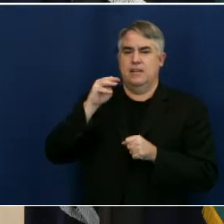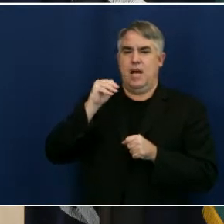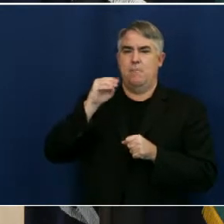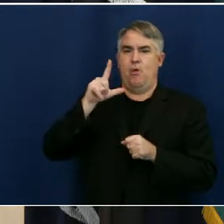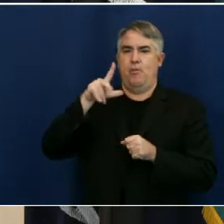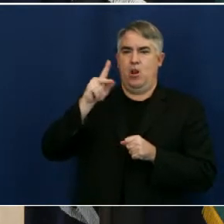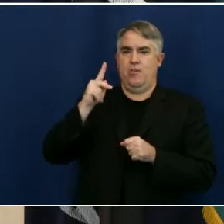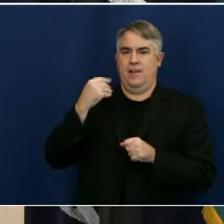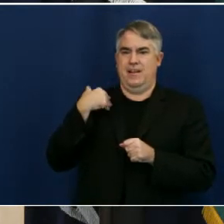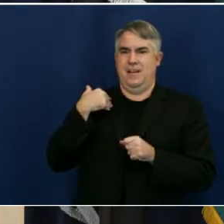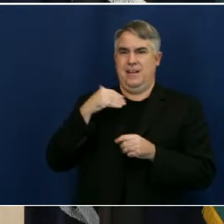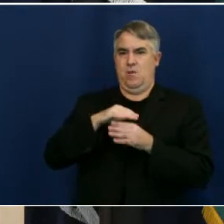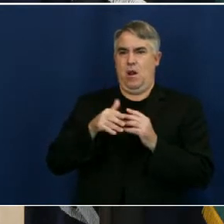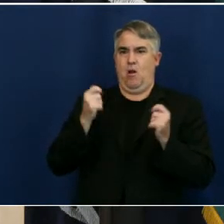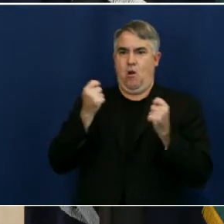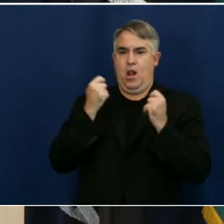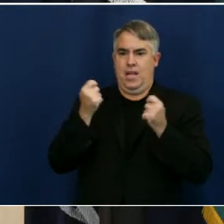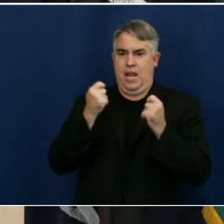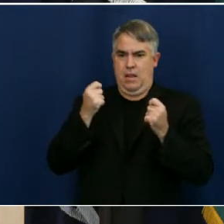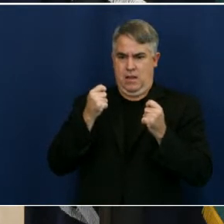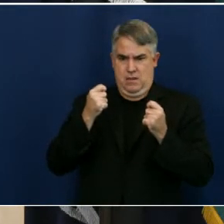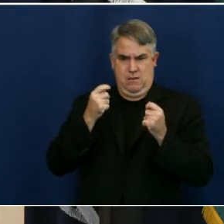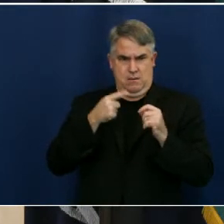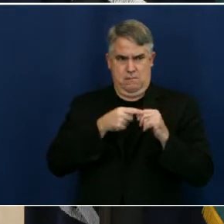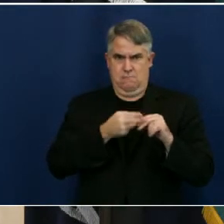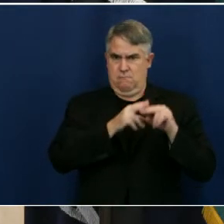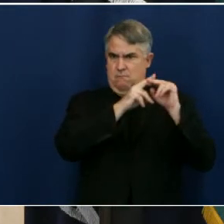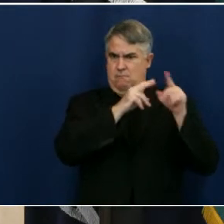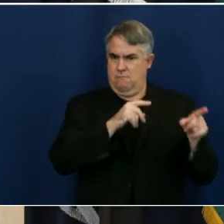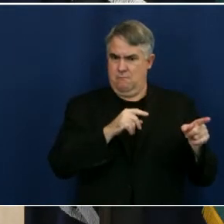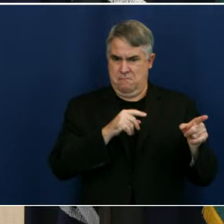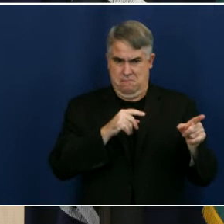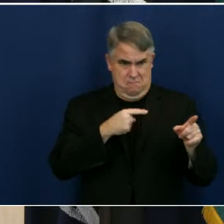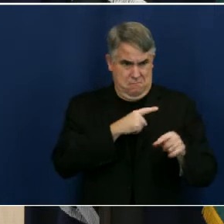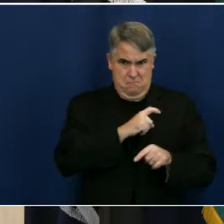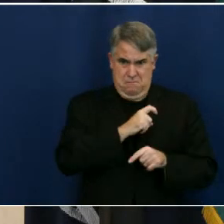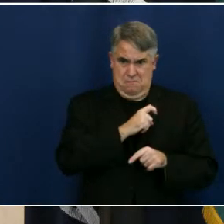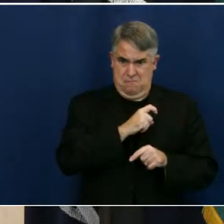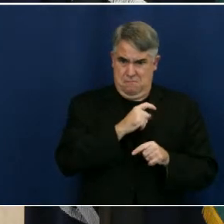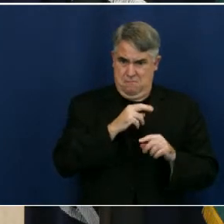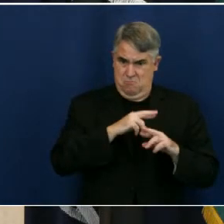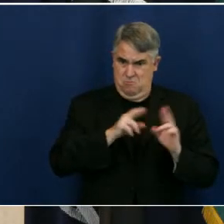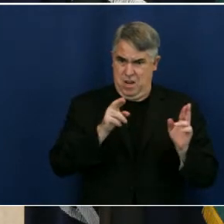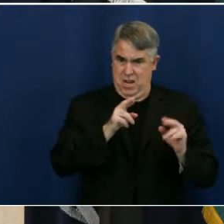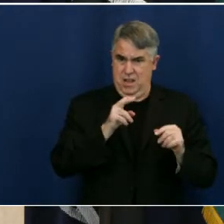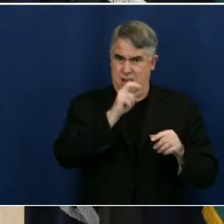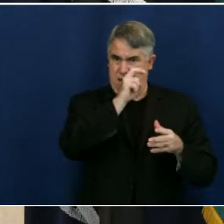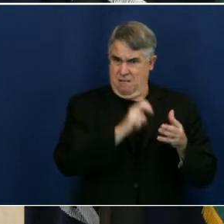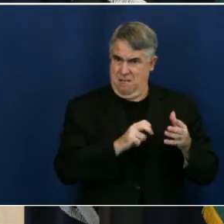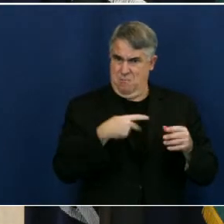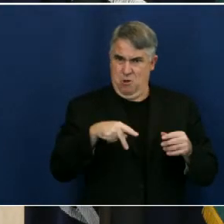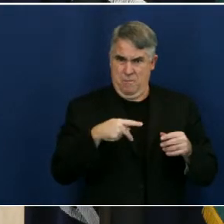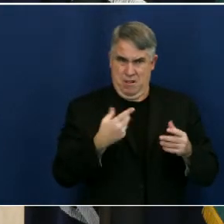guys are seeing the same data that the state's seeing. So just curious if you guys think this is the right move, if you think we should have waited, we should have done it